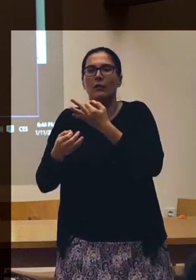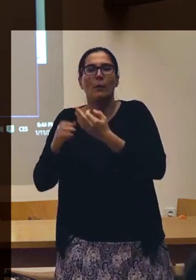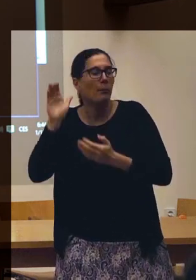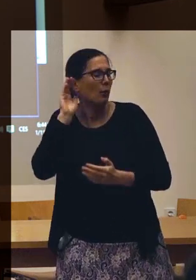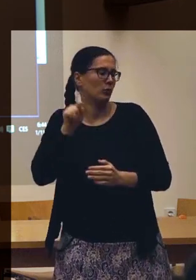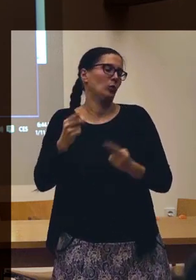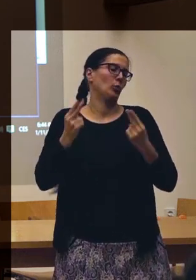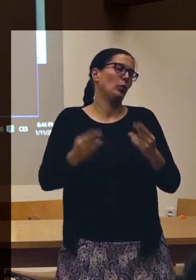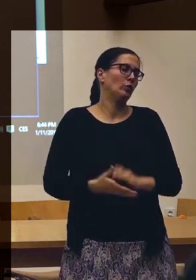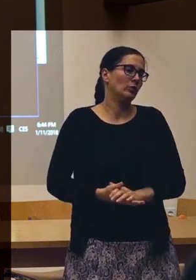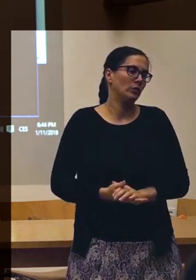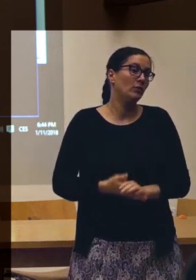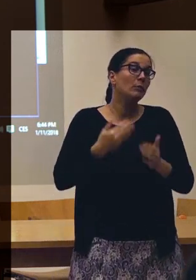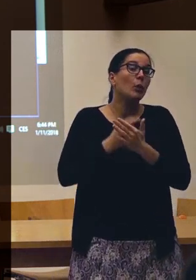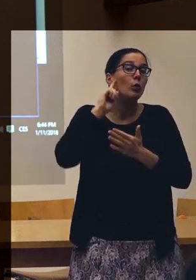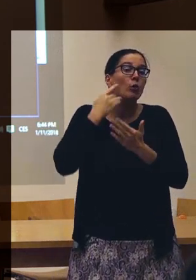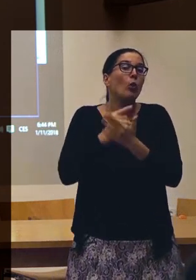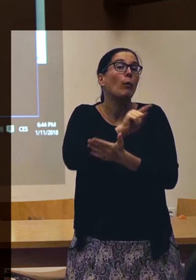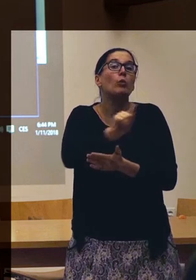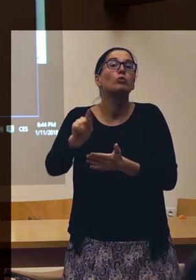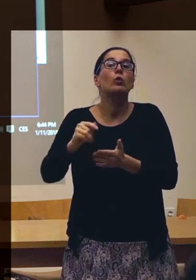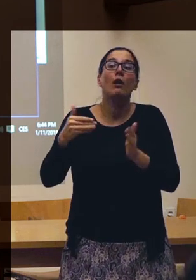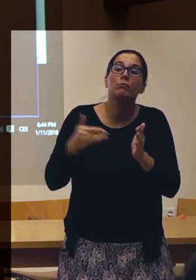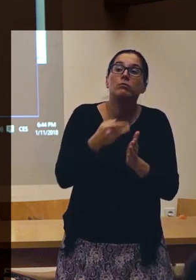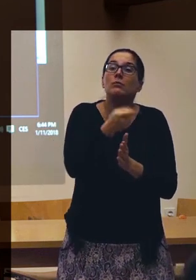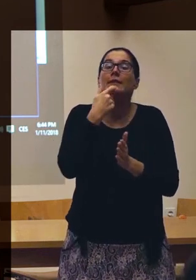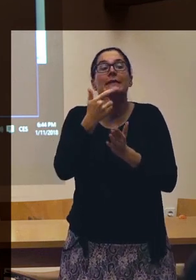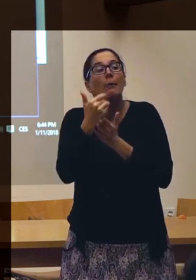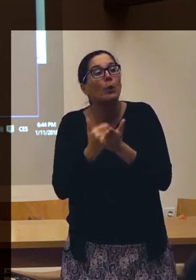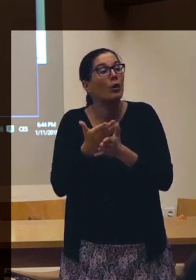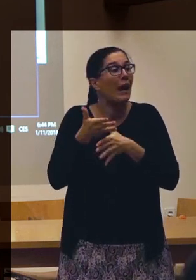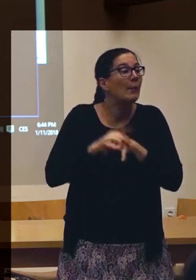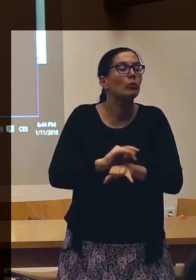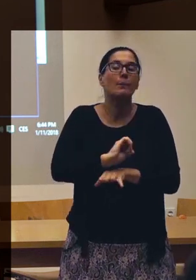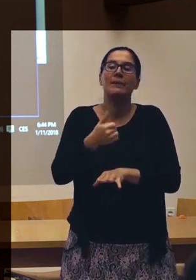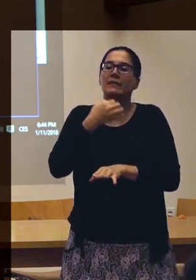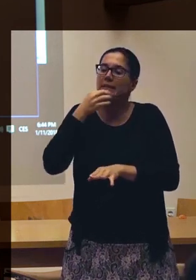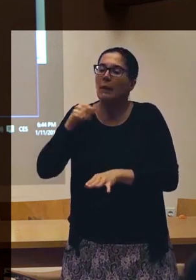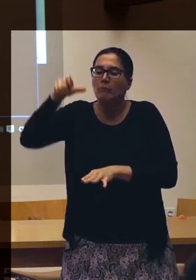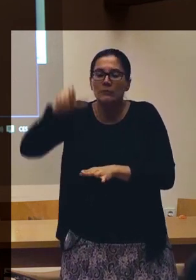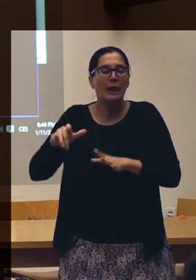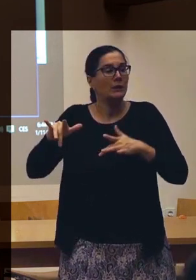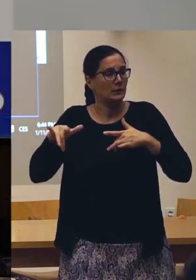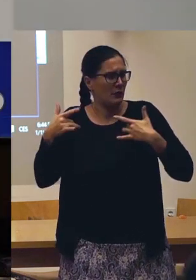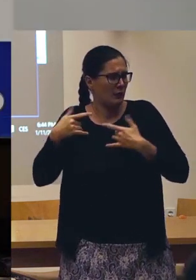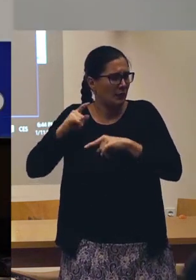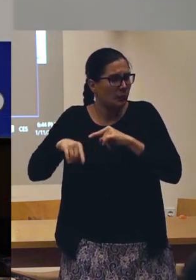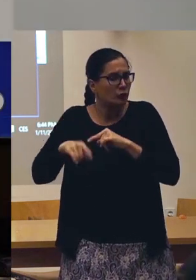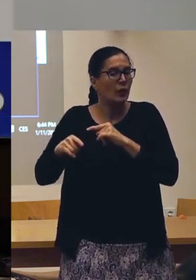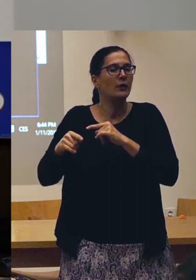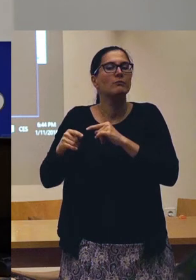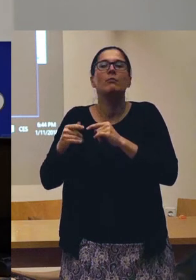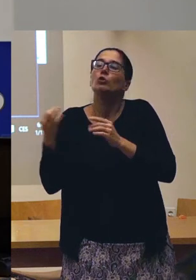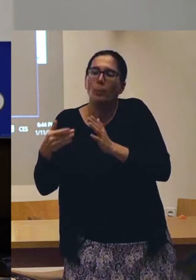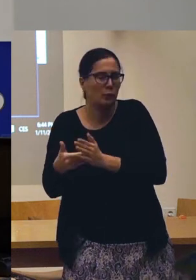it's always the question, go have a friend and go to the museum with him or her. Yeah,